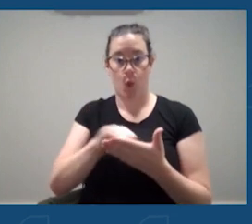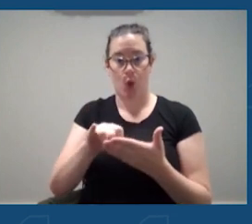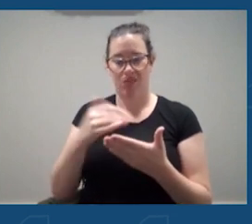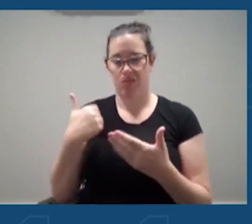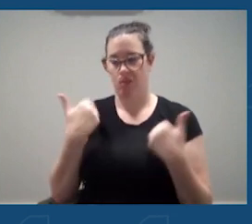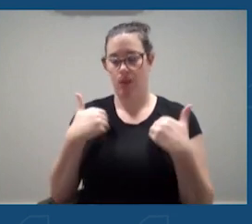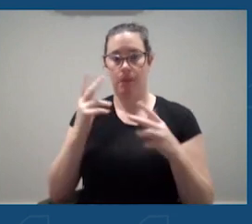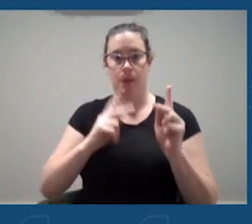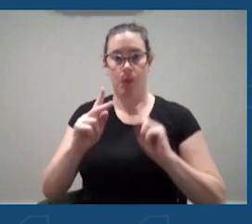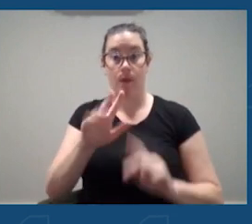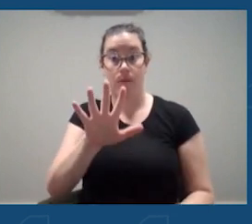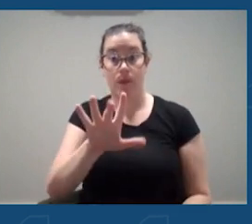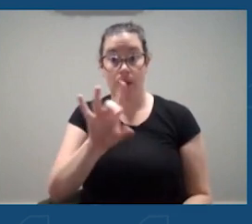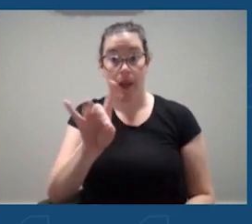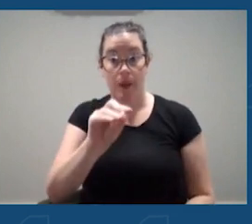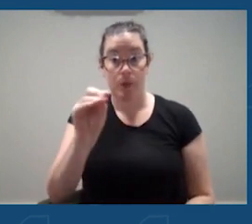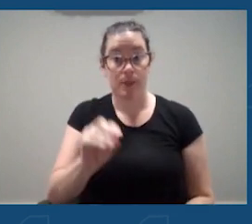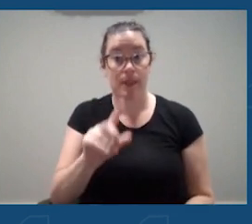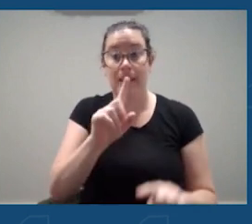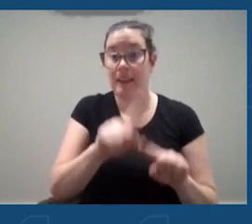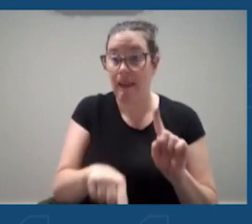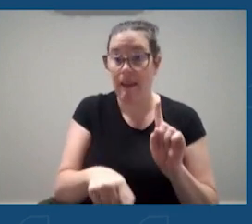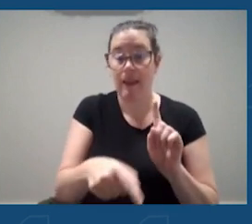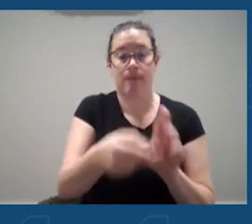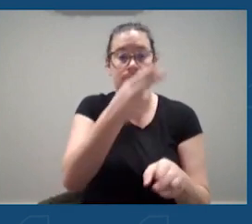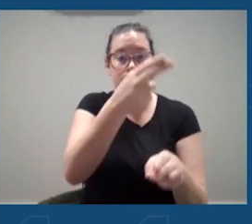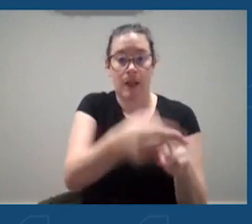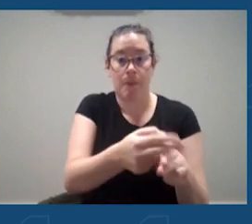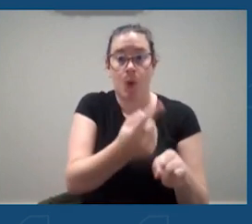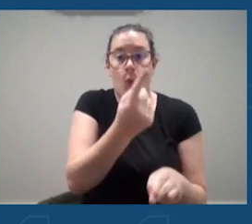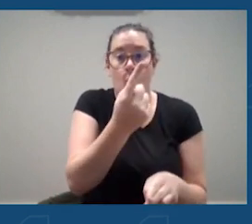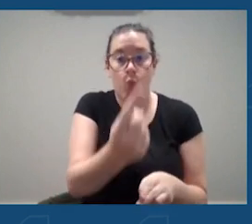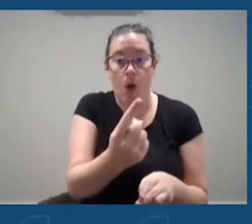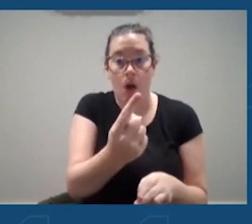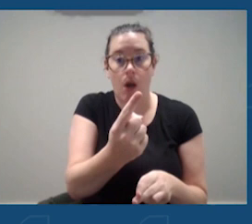58% can't name a single concentration camp.